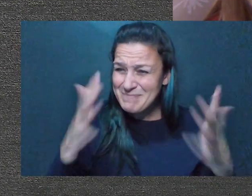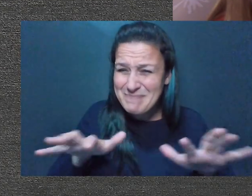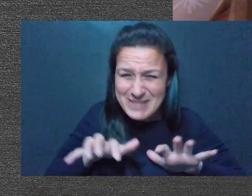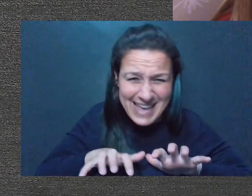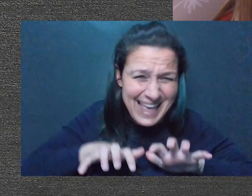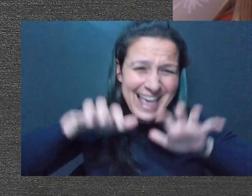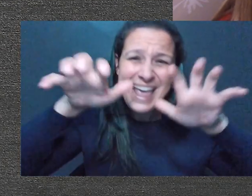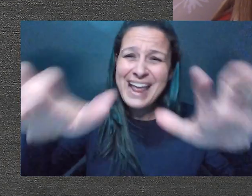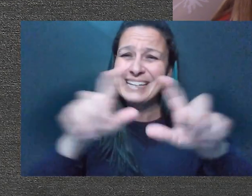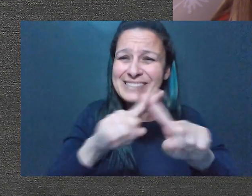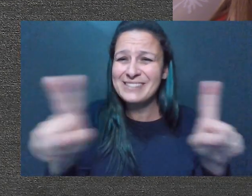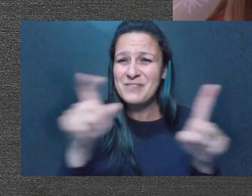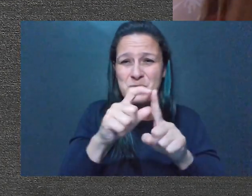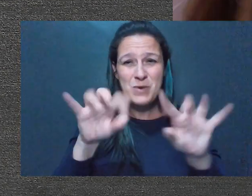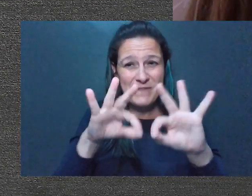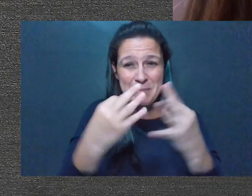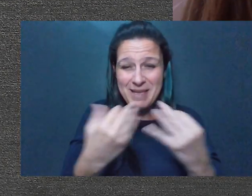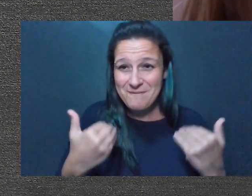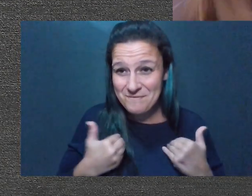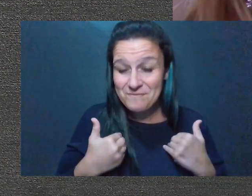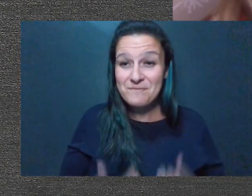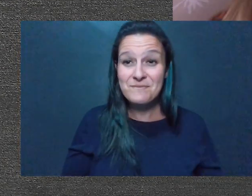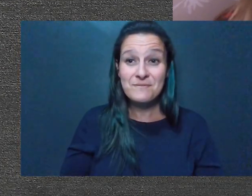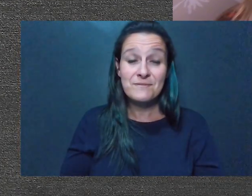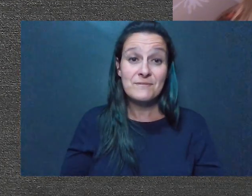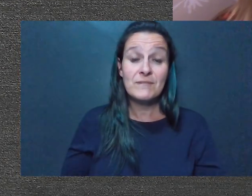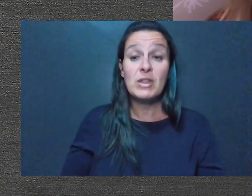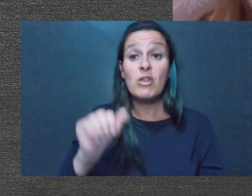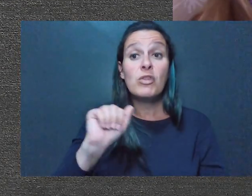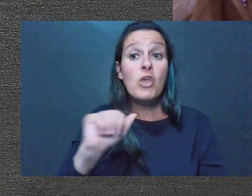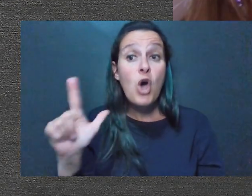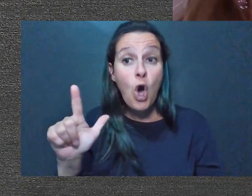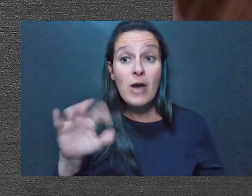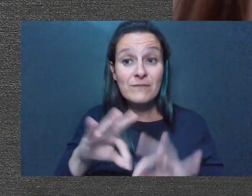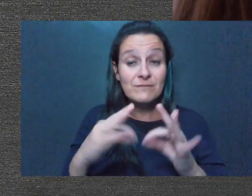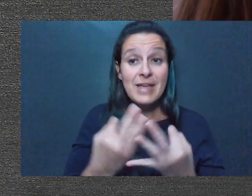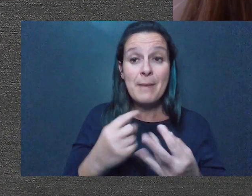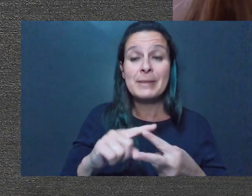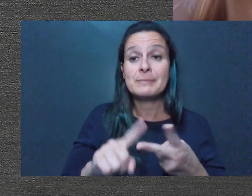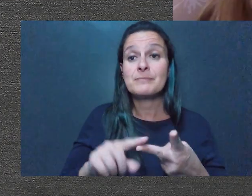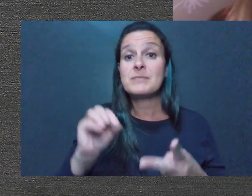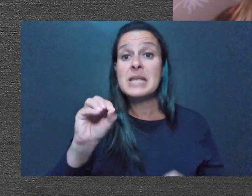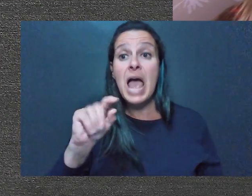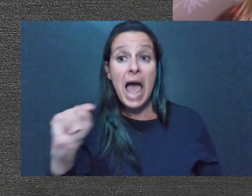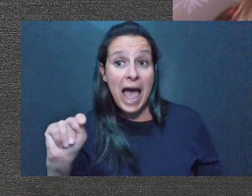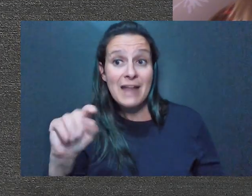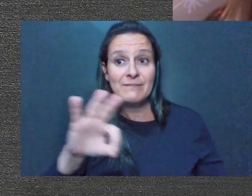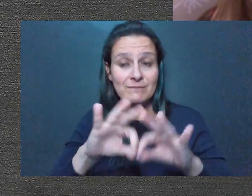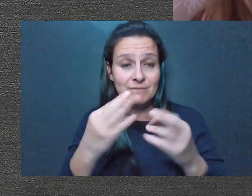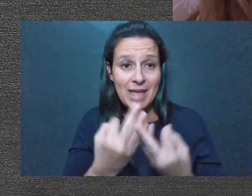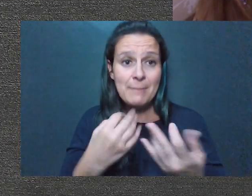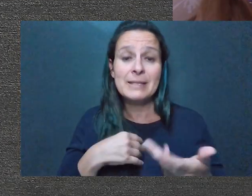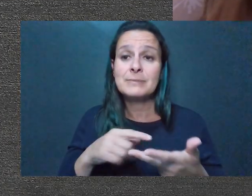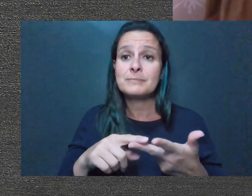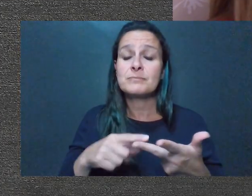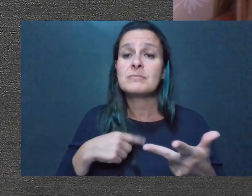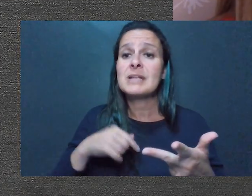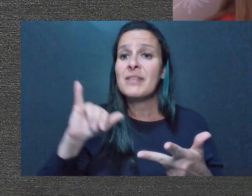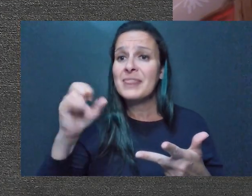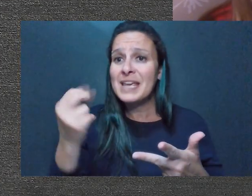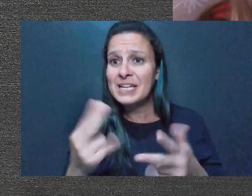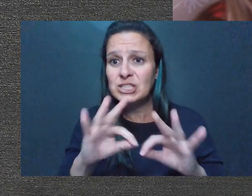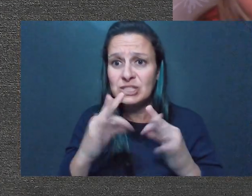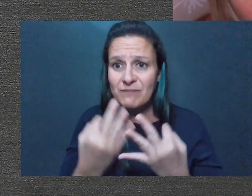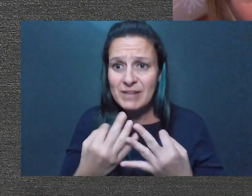There's plenty of others. The all family, the ought family, the ish